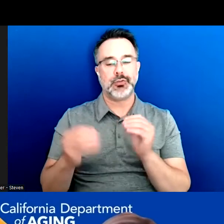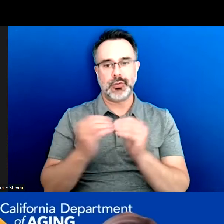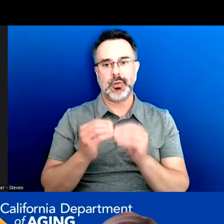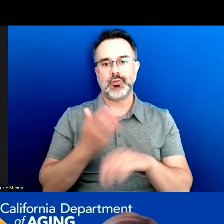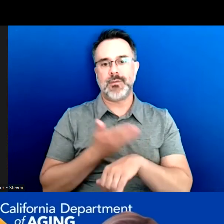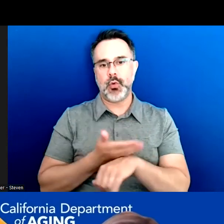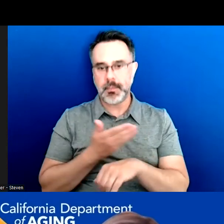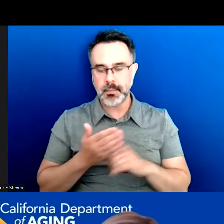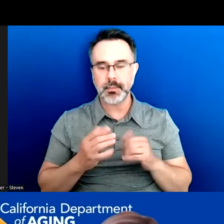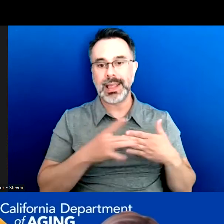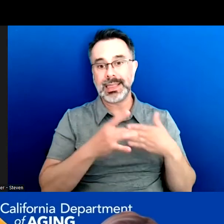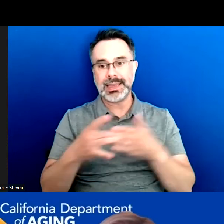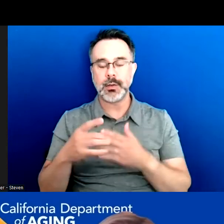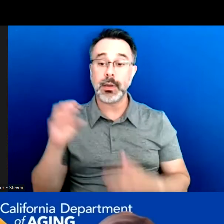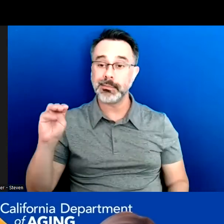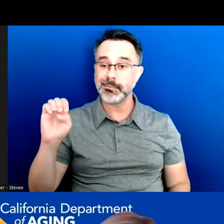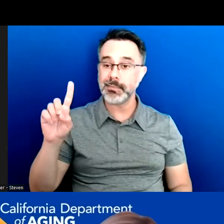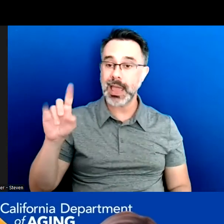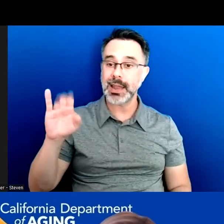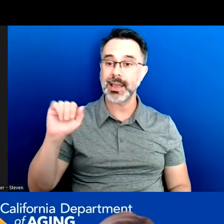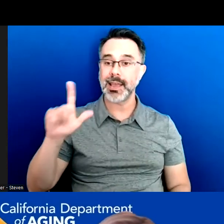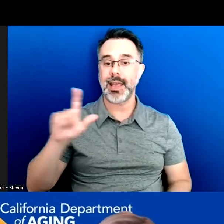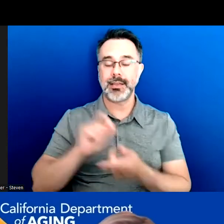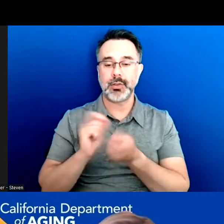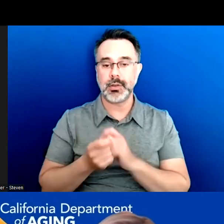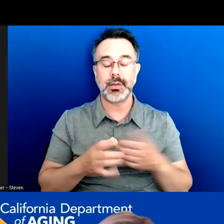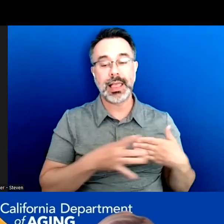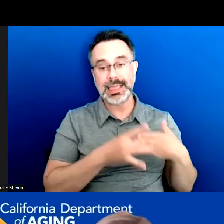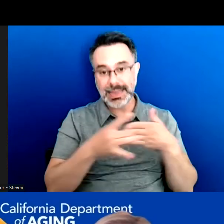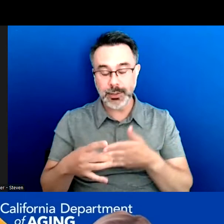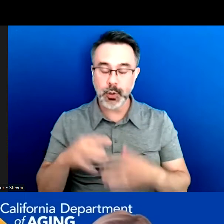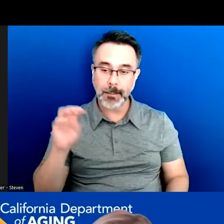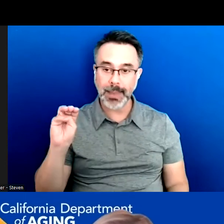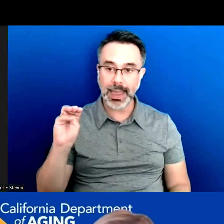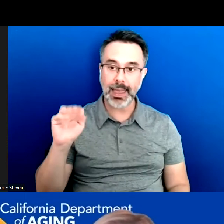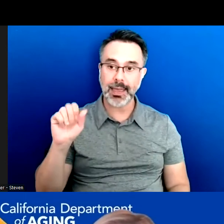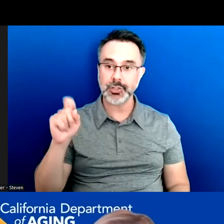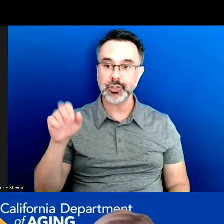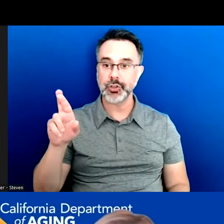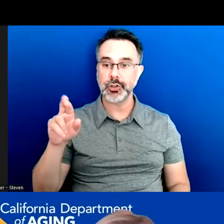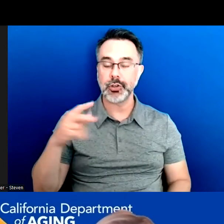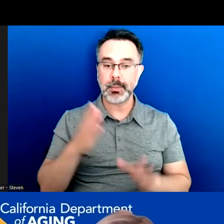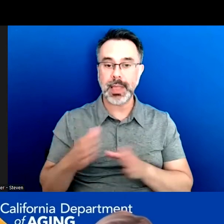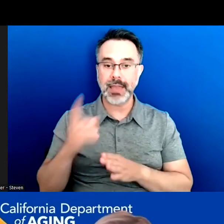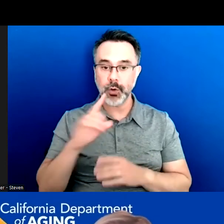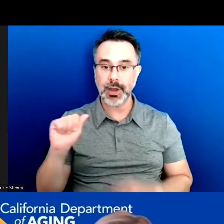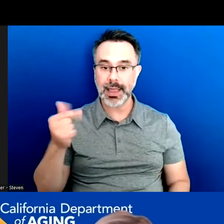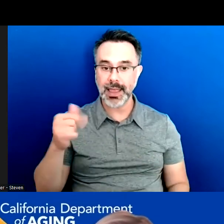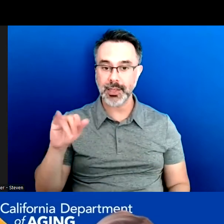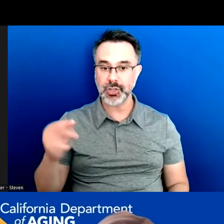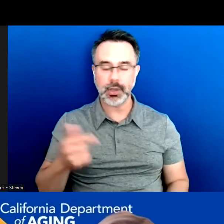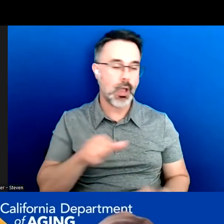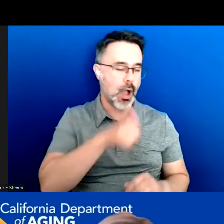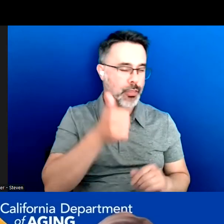leaning into the Medi-Cal transformation, leading into the master plan for aging, leaning into other initiatives that are happening